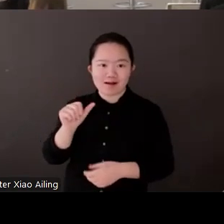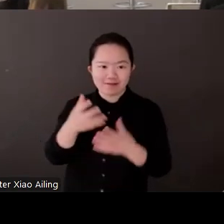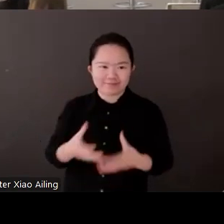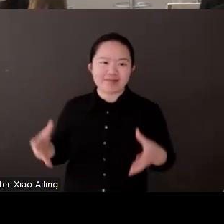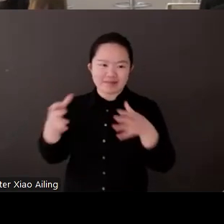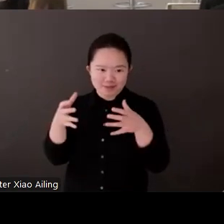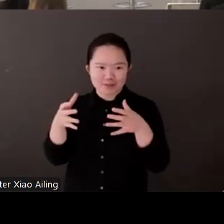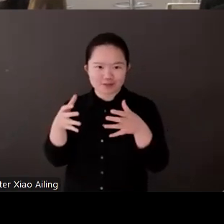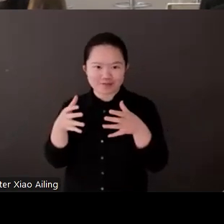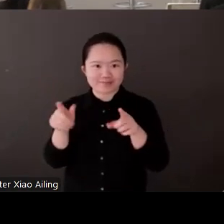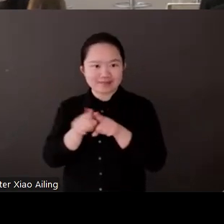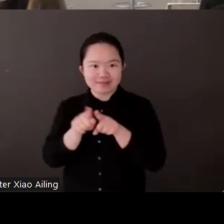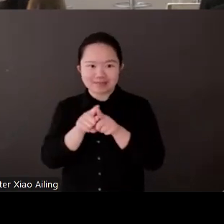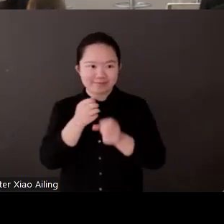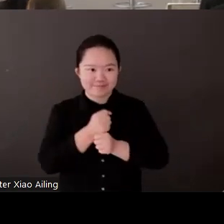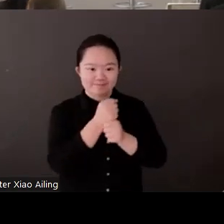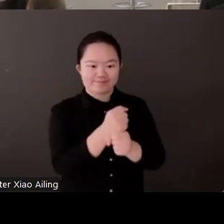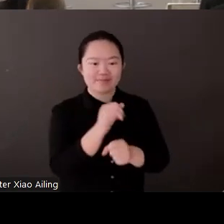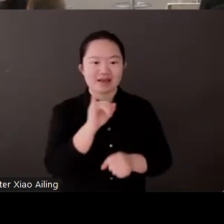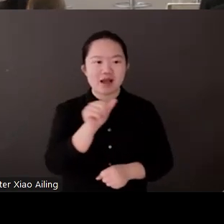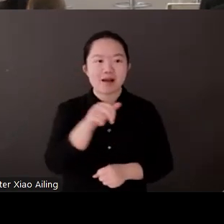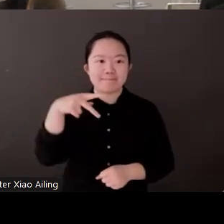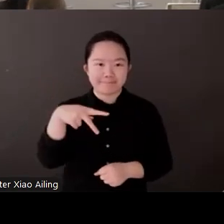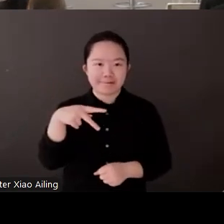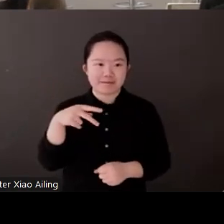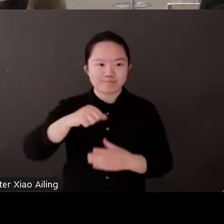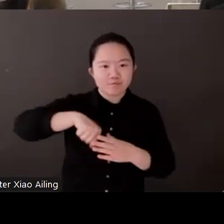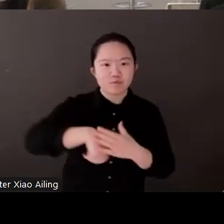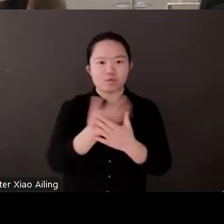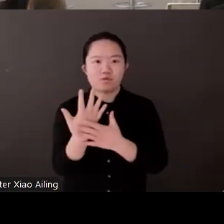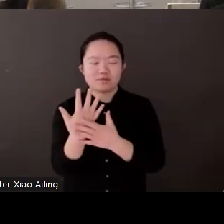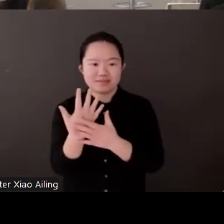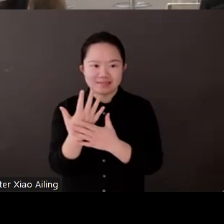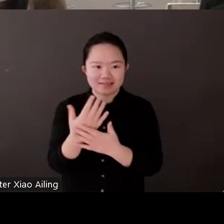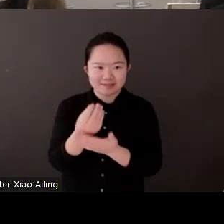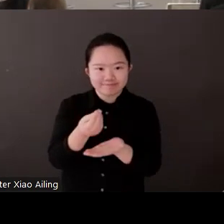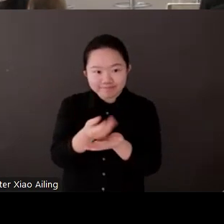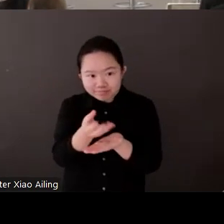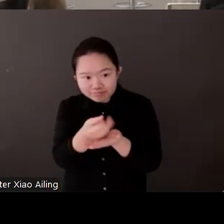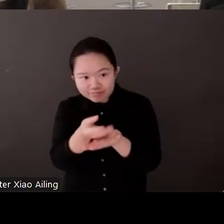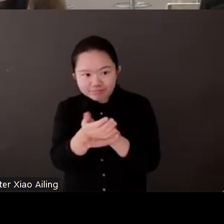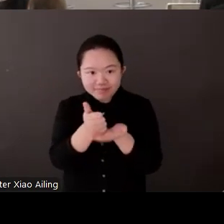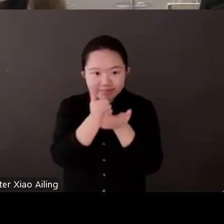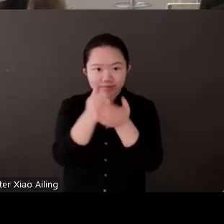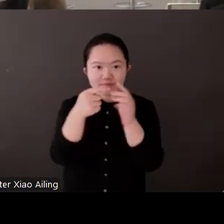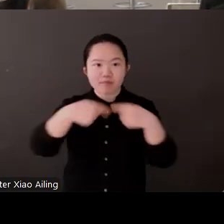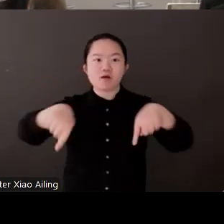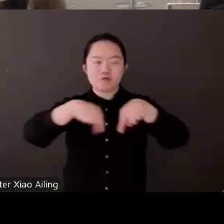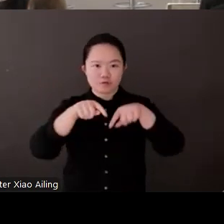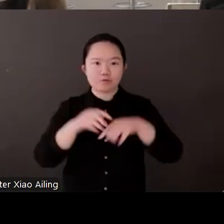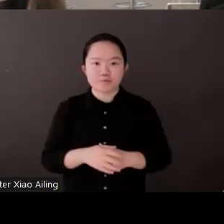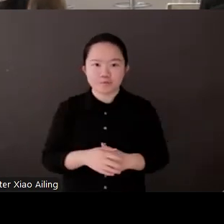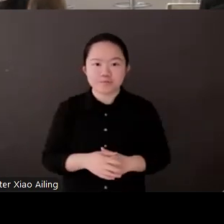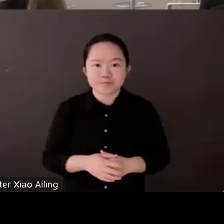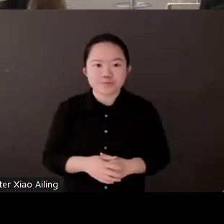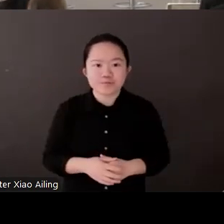Council. And I had a big pleasure to be a part of the program committee for this event. But